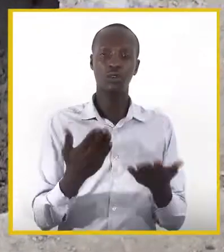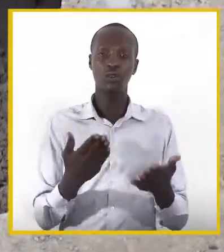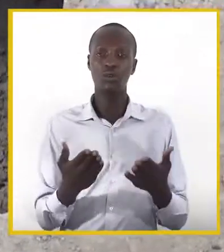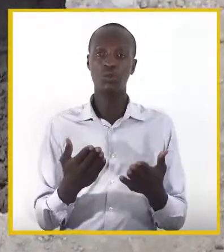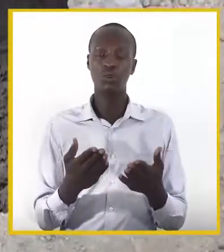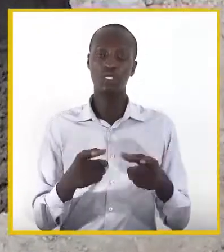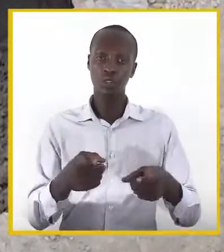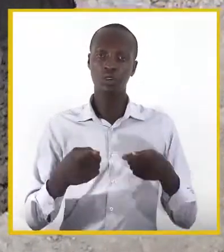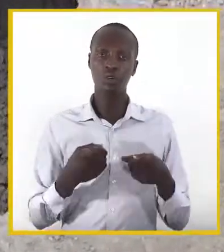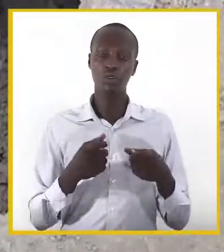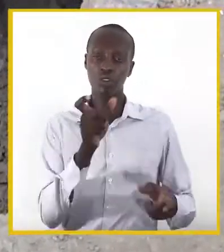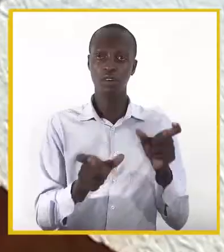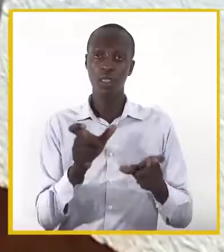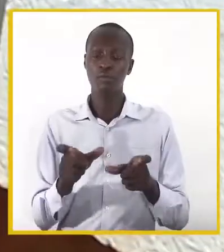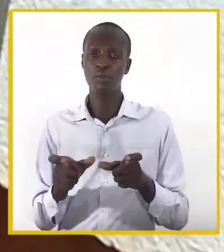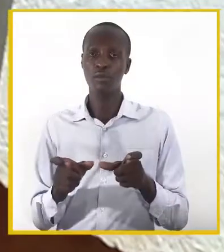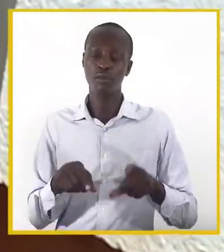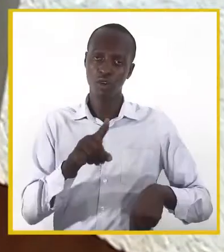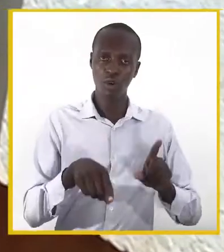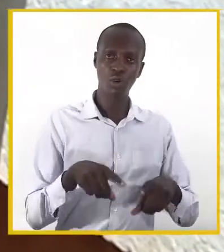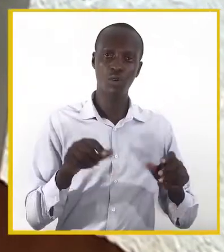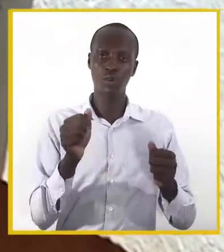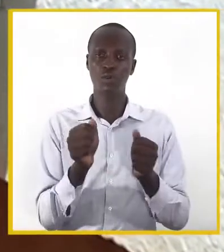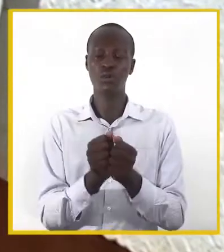that will prohibit anyone to move around with